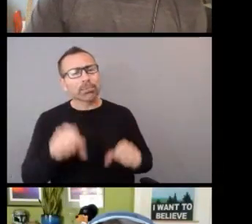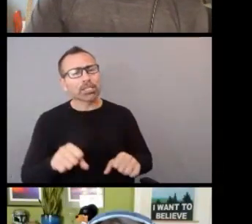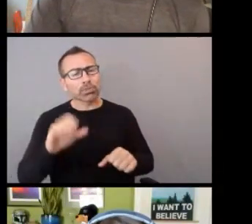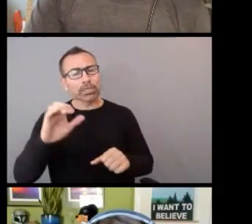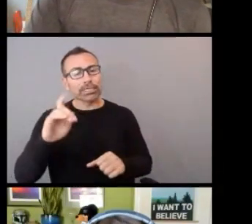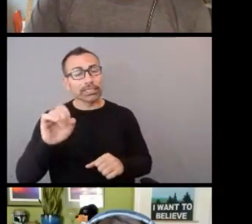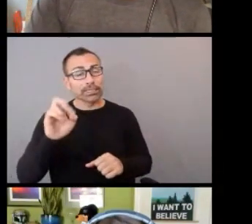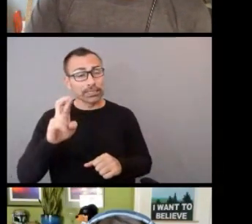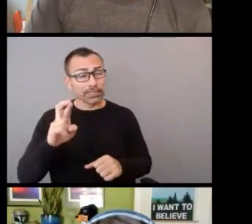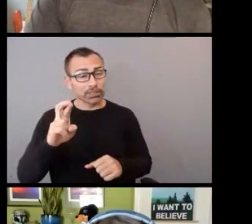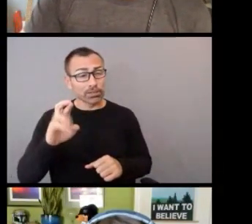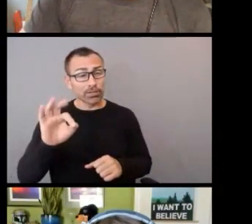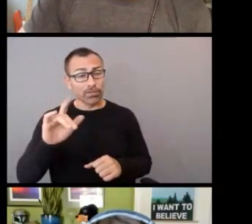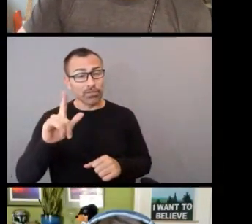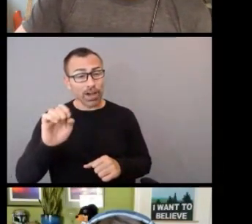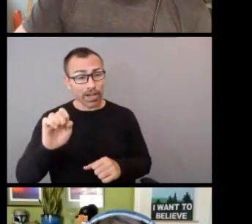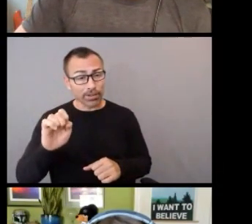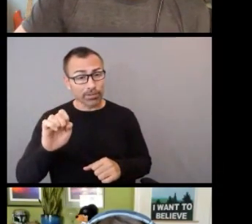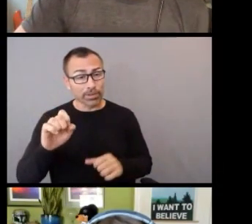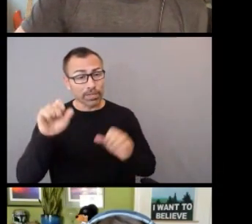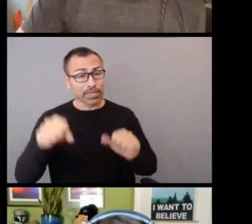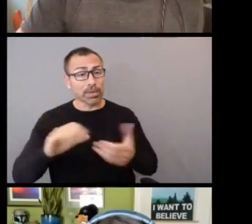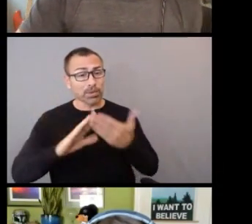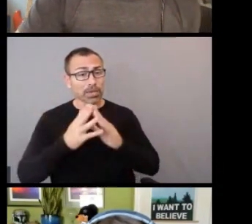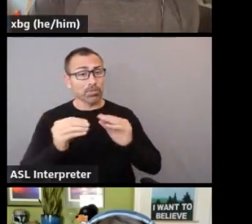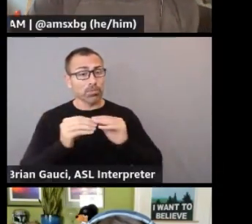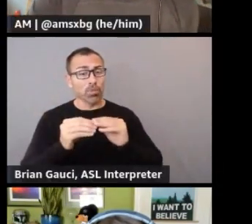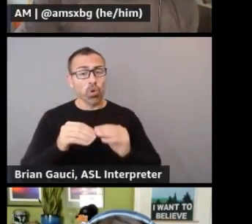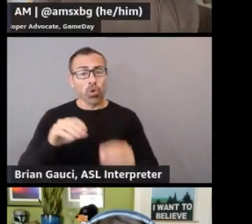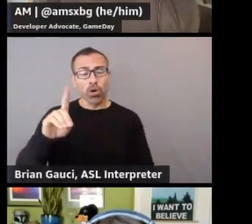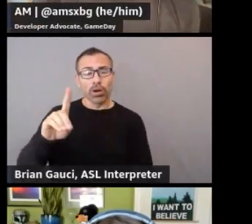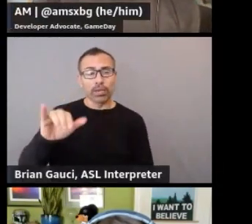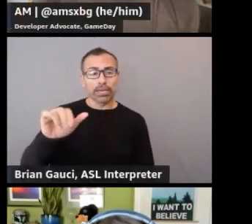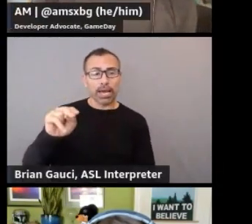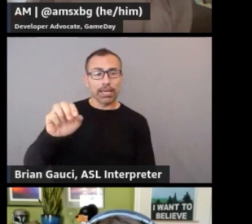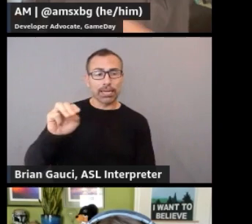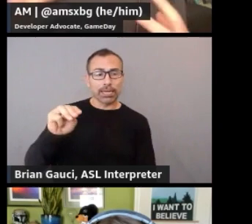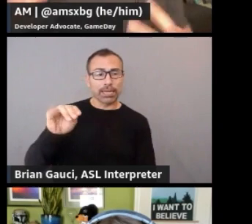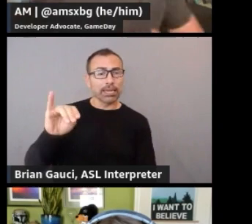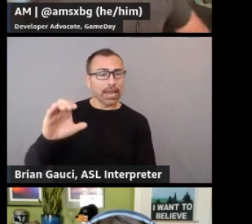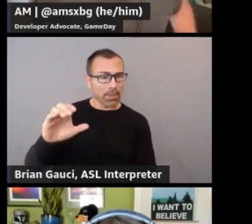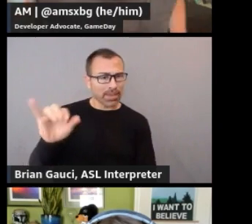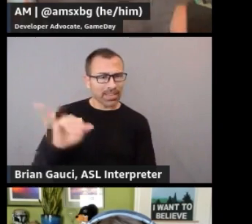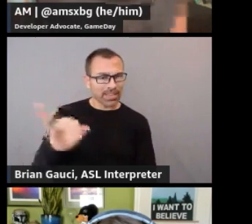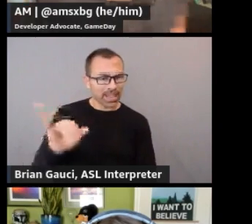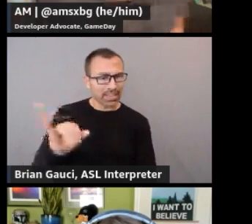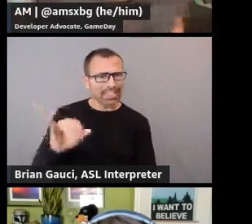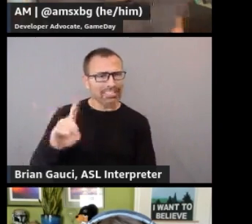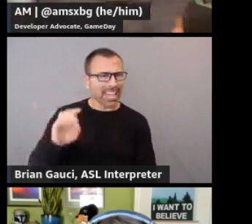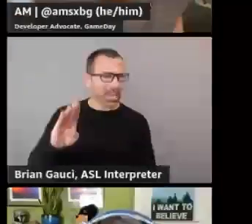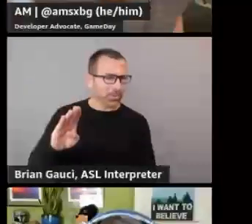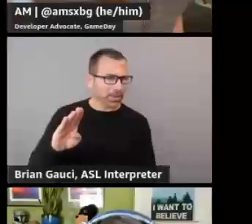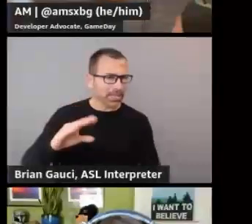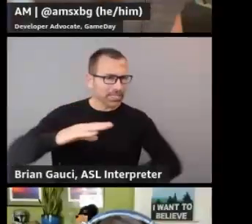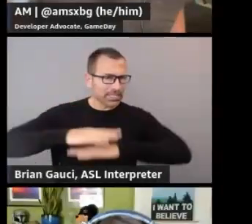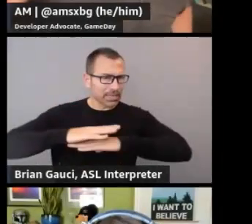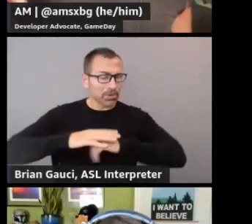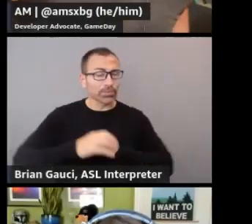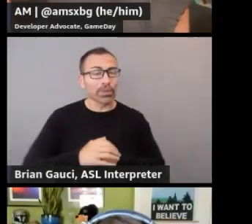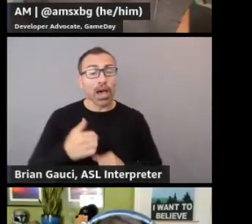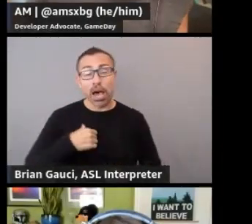file could be more dynamic, like a database table? So I'm assuming from this question, and